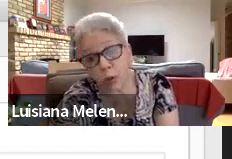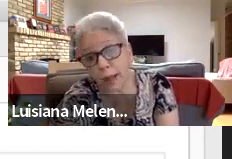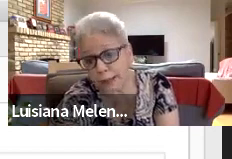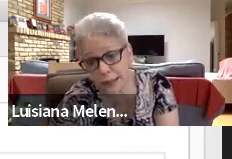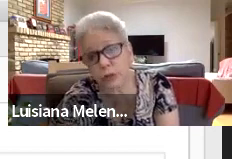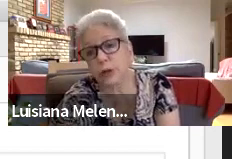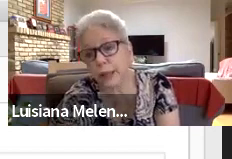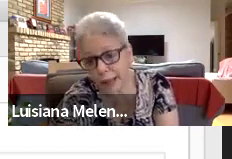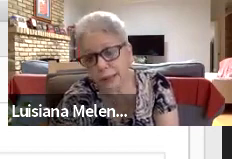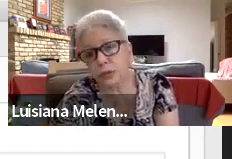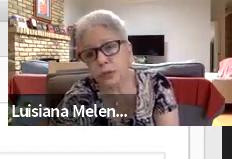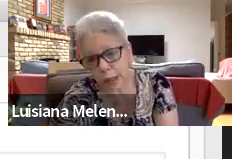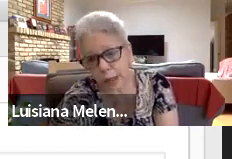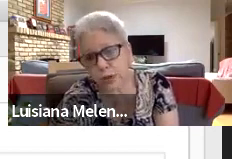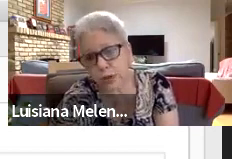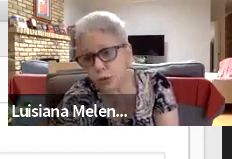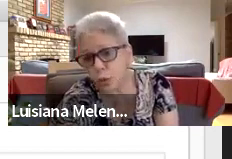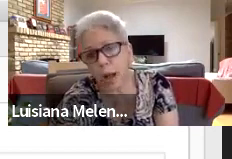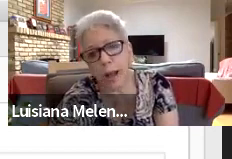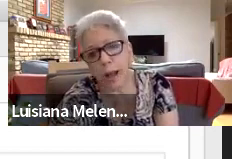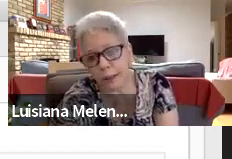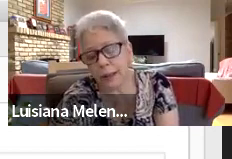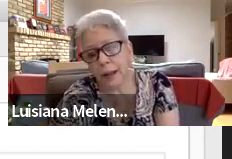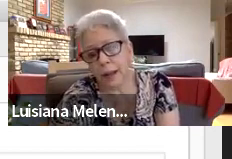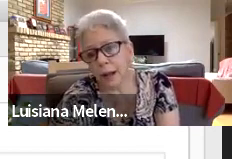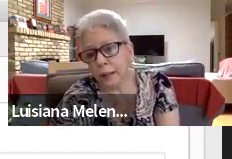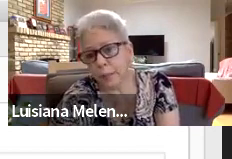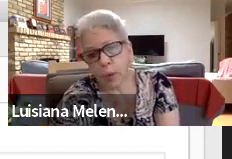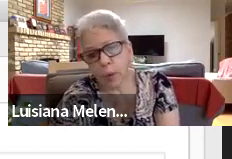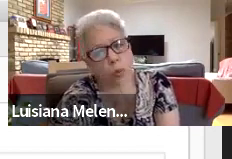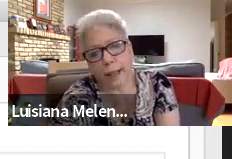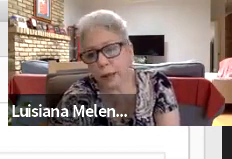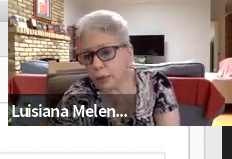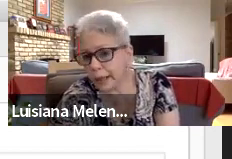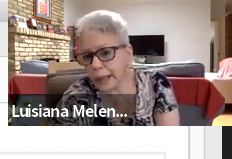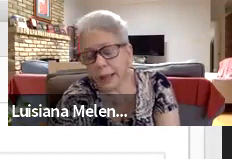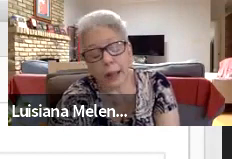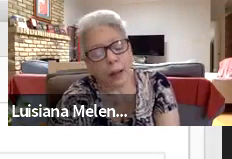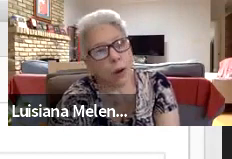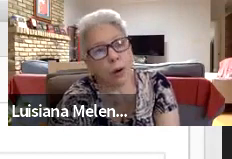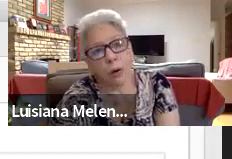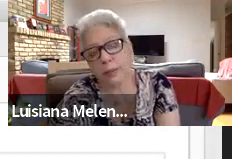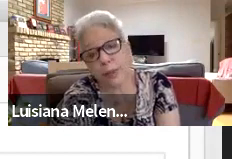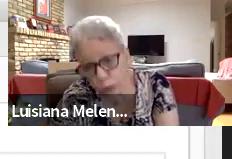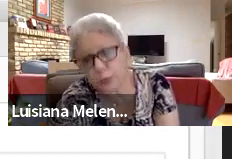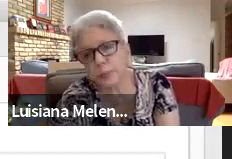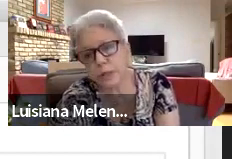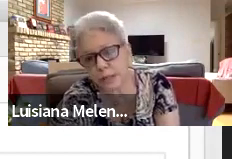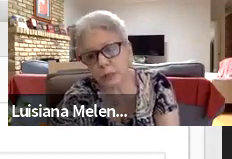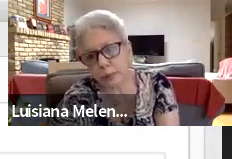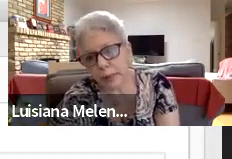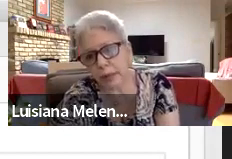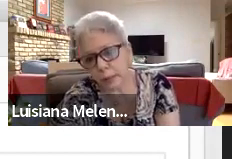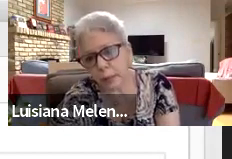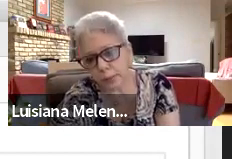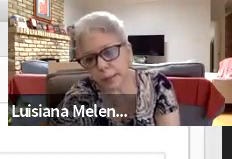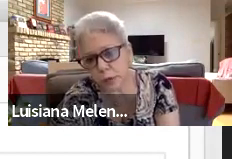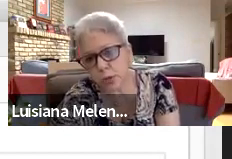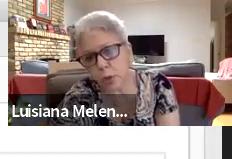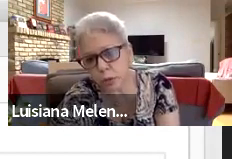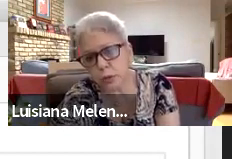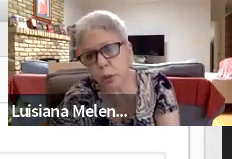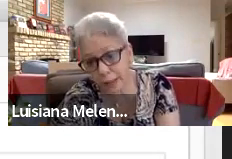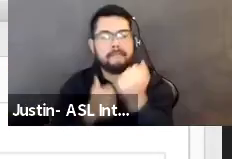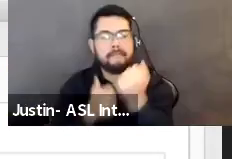want to call attention again to that issue and um although i agree a thousand percent with my fellow board